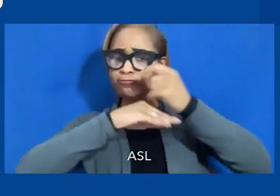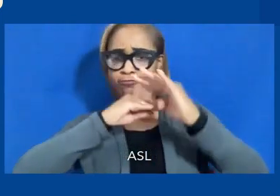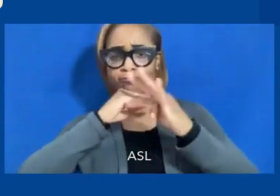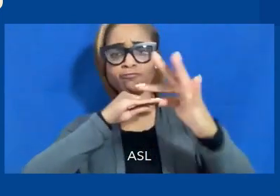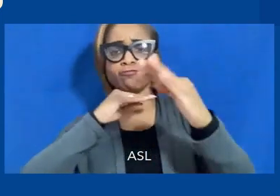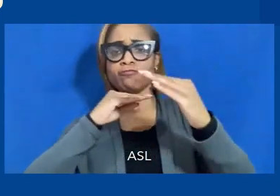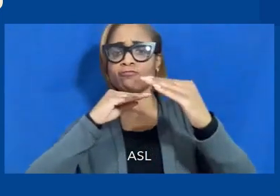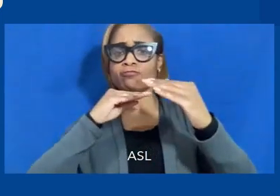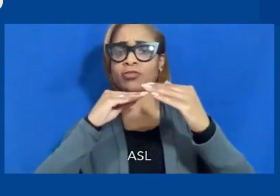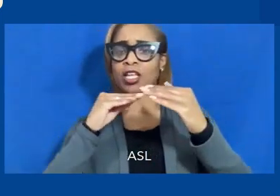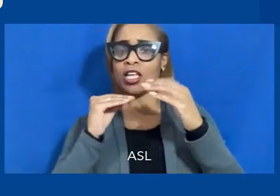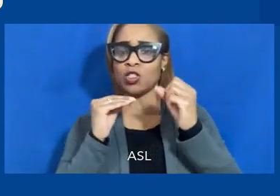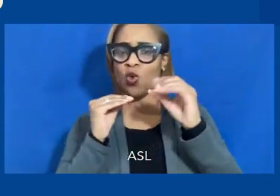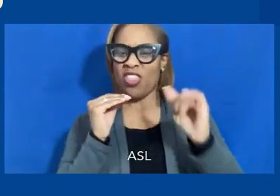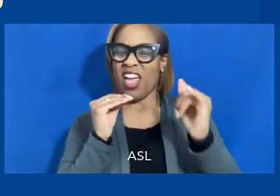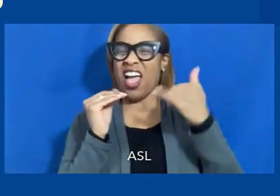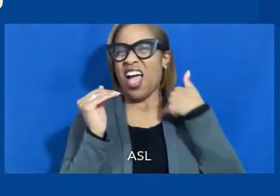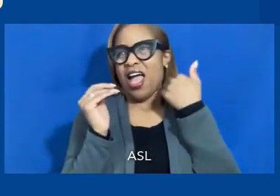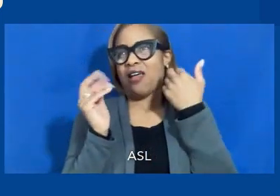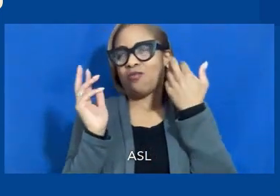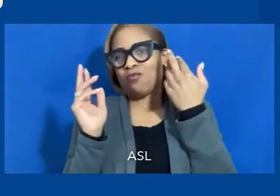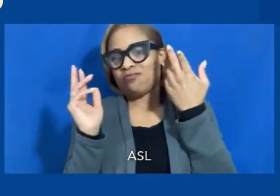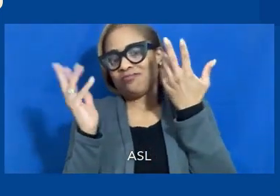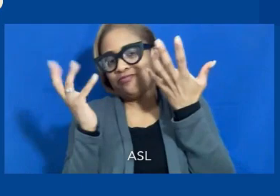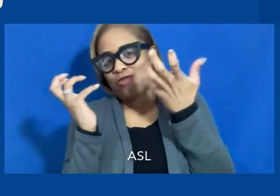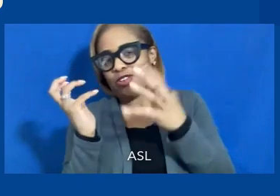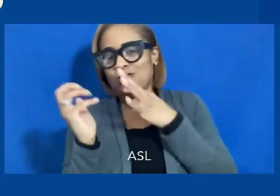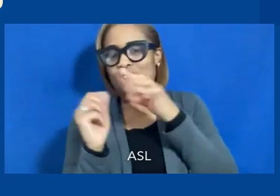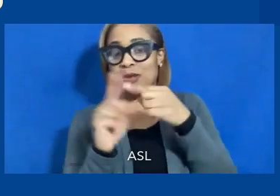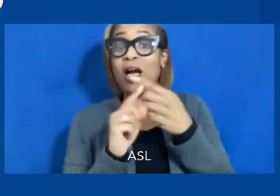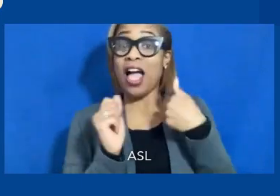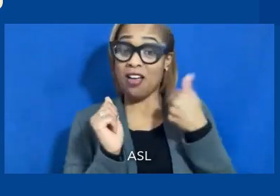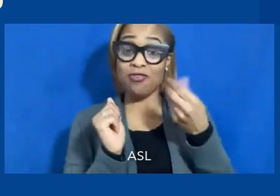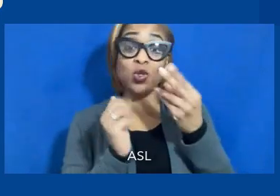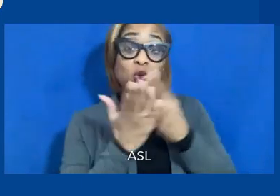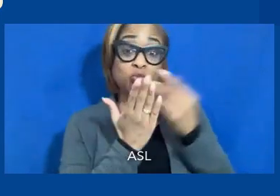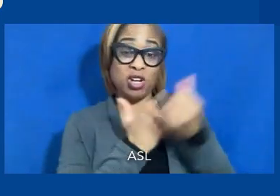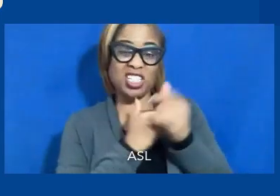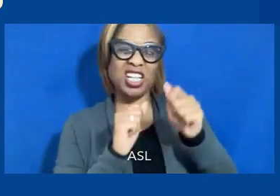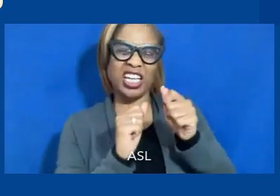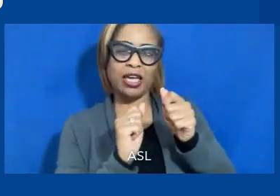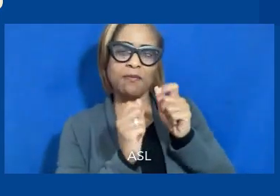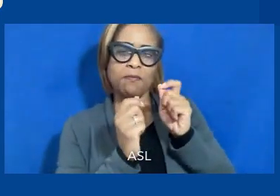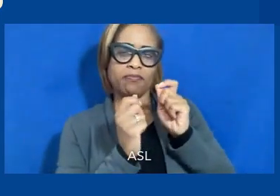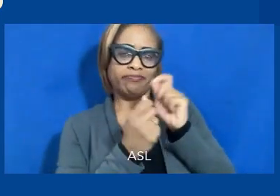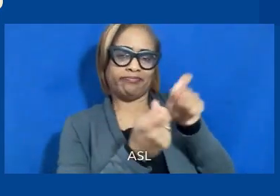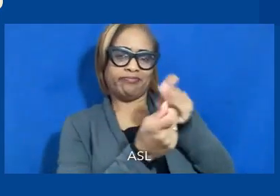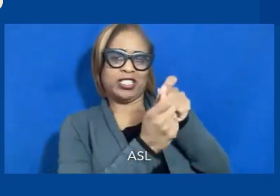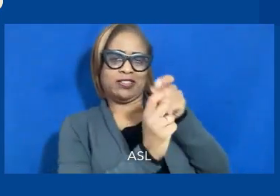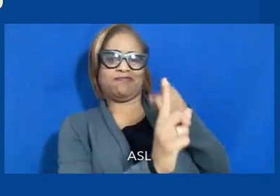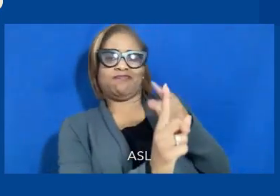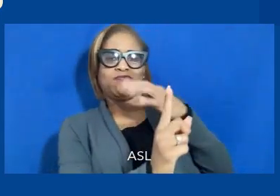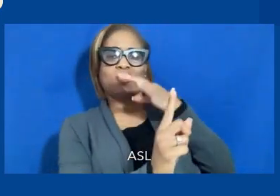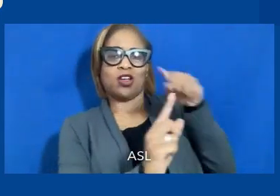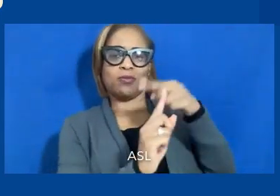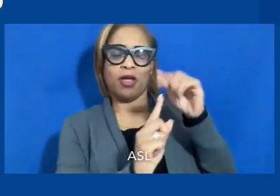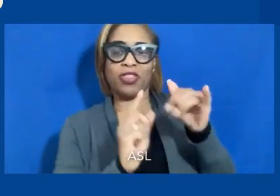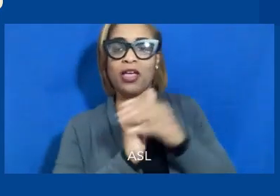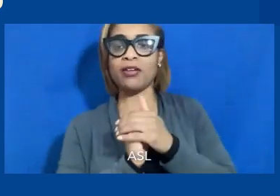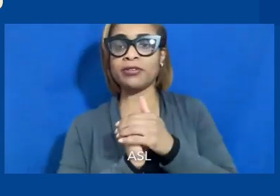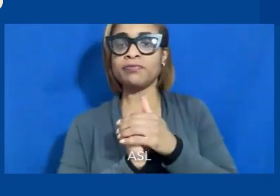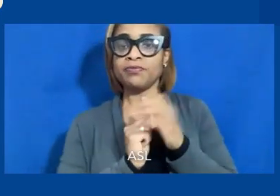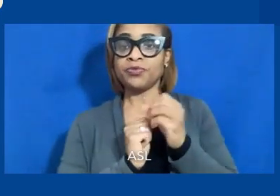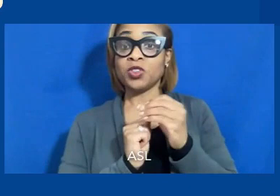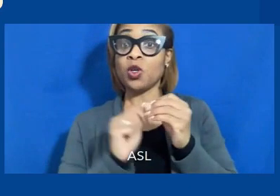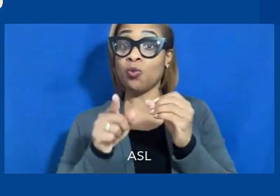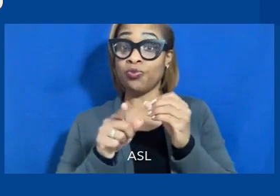So that's what I was hoping to kind of talk about. And I do have a couple projects I can be specific about. But so basically, I've been reflecting on this a lot since you guys